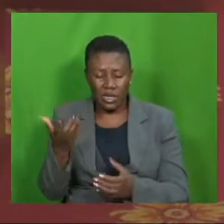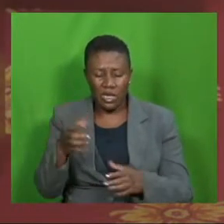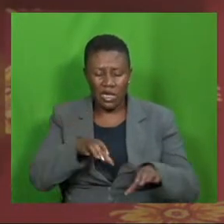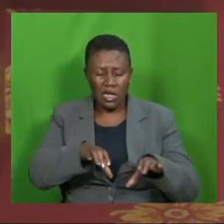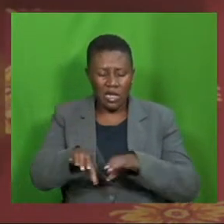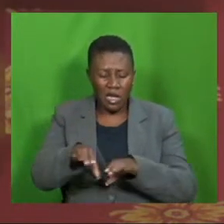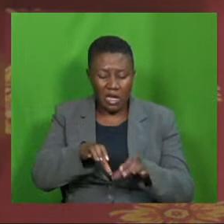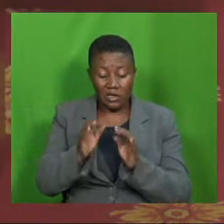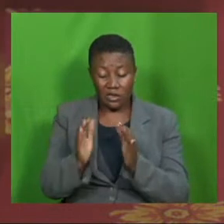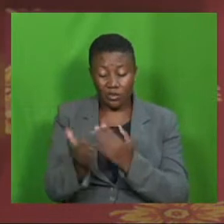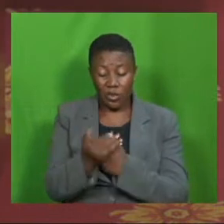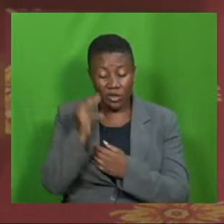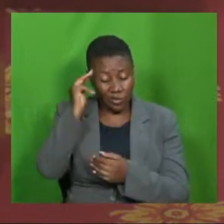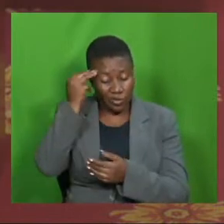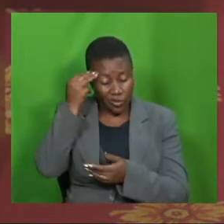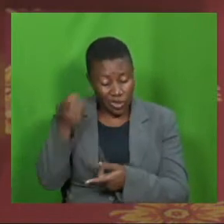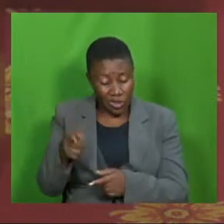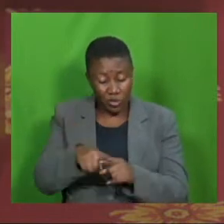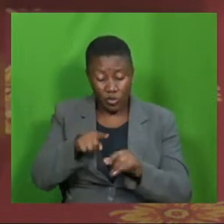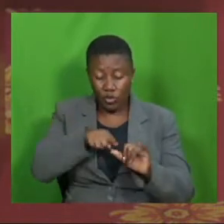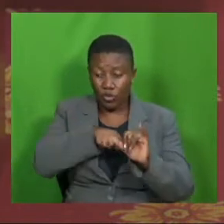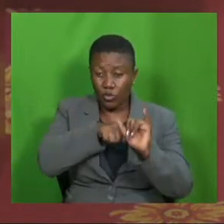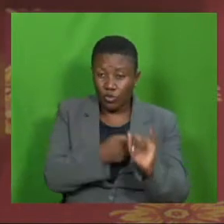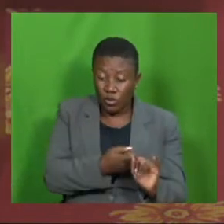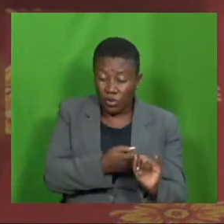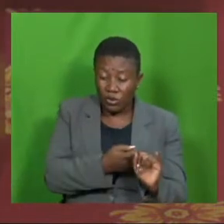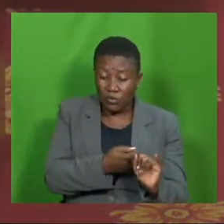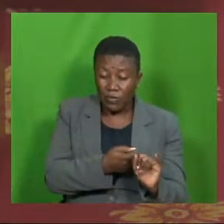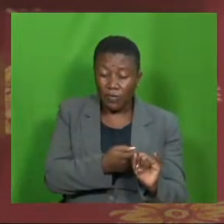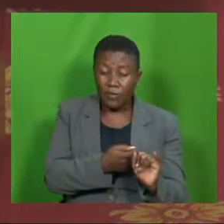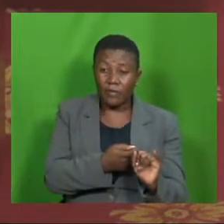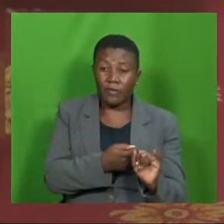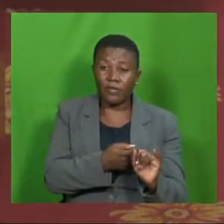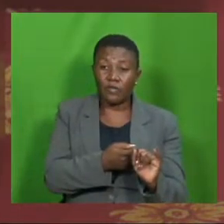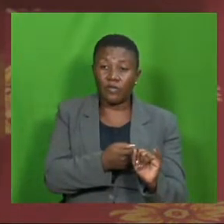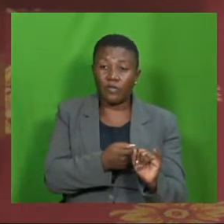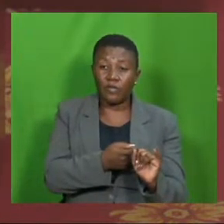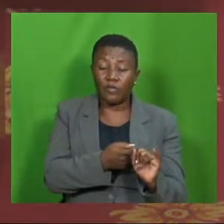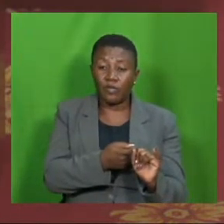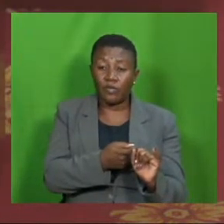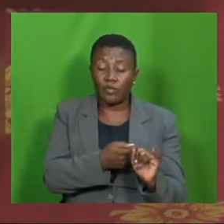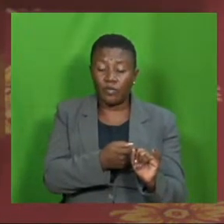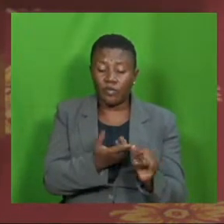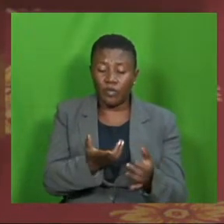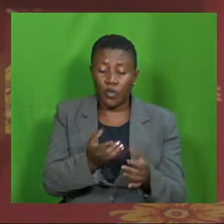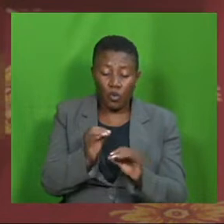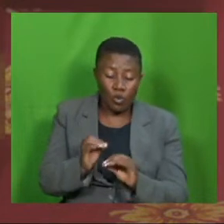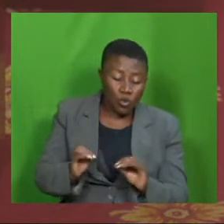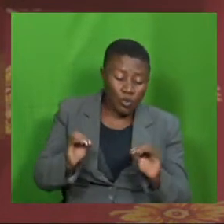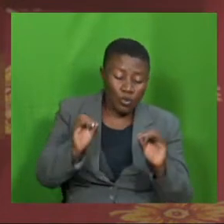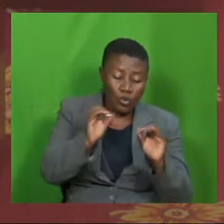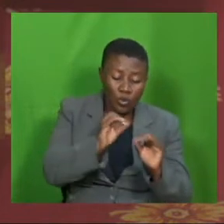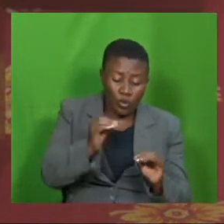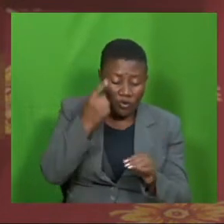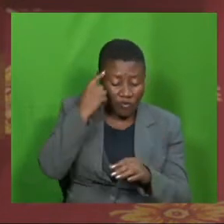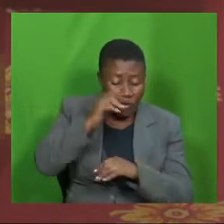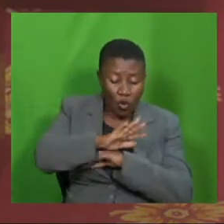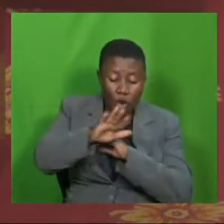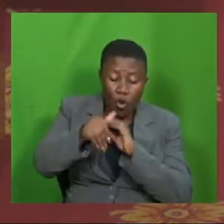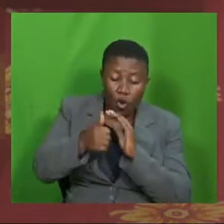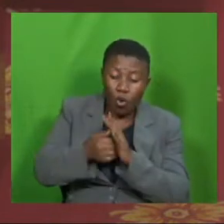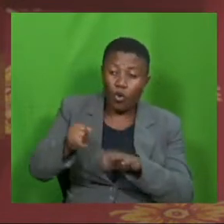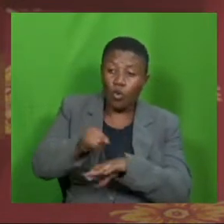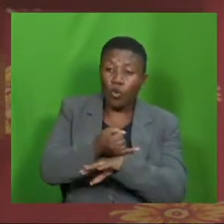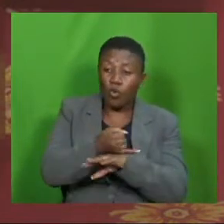as part of implementing the IMPOA include observers placed on all industrial vessels